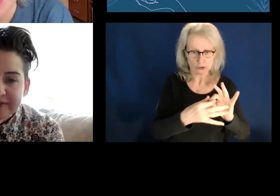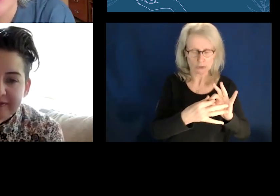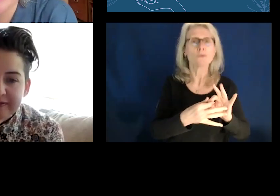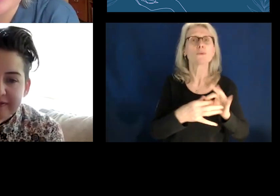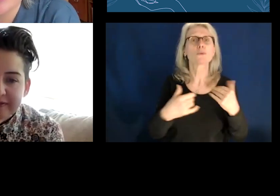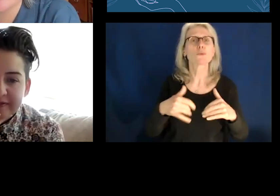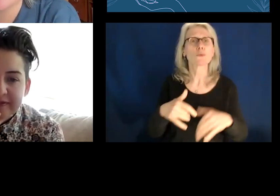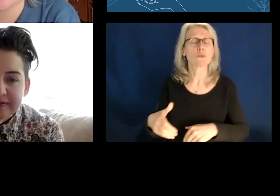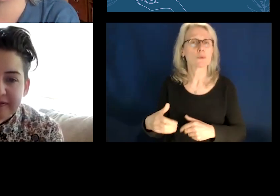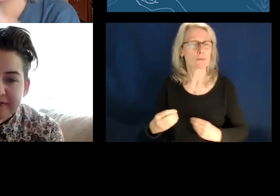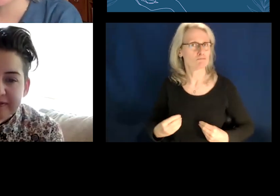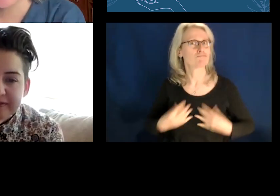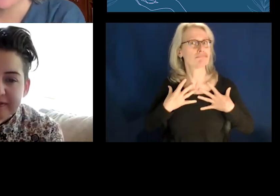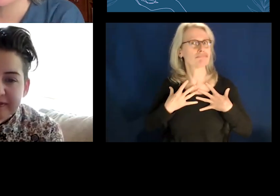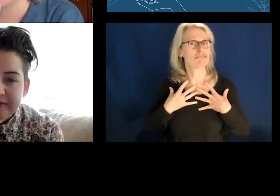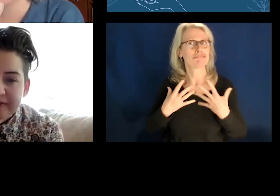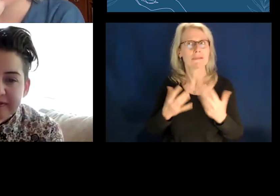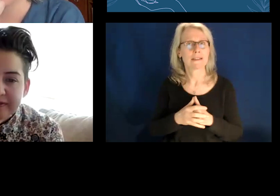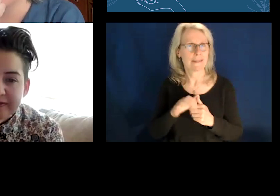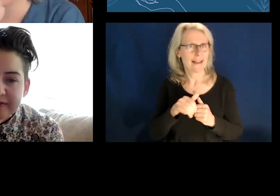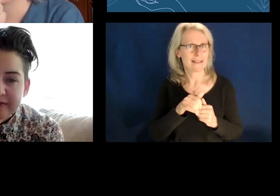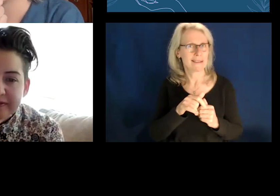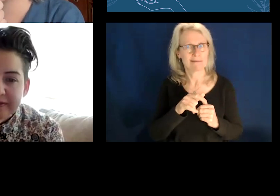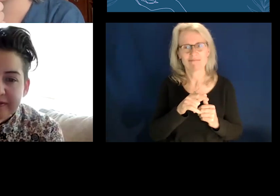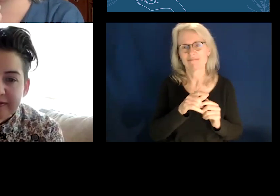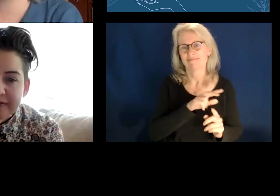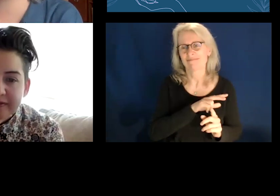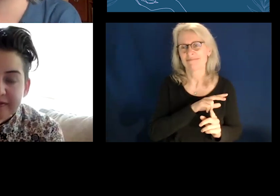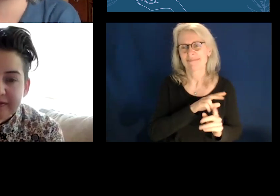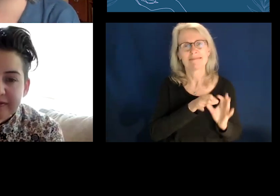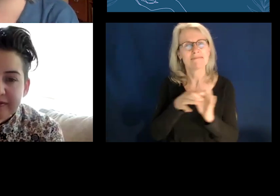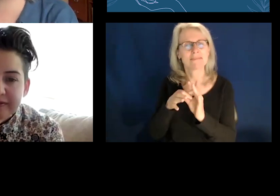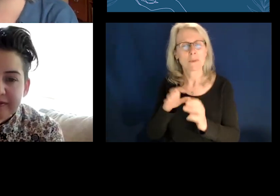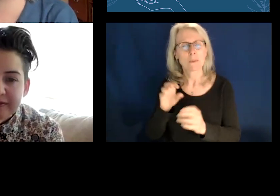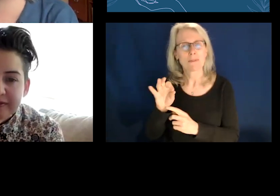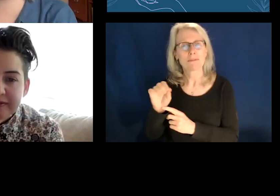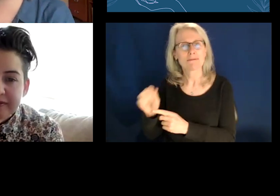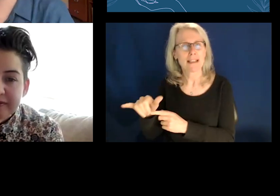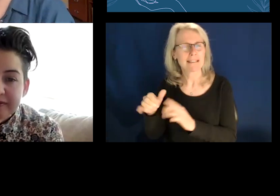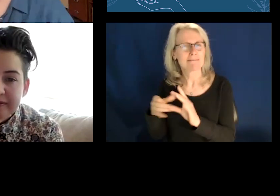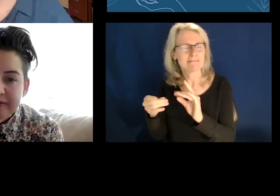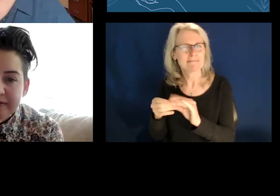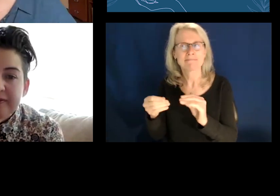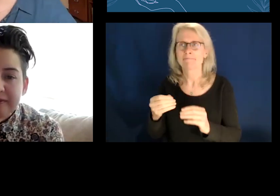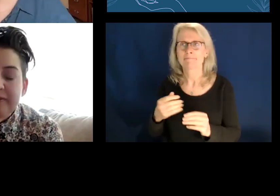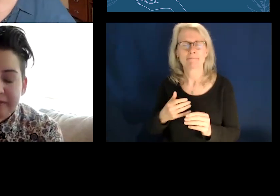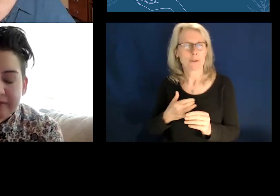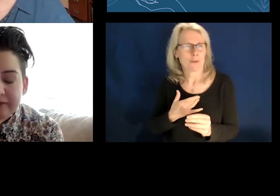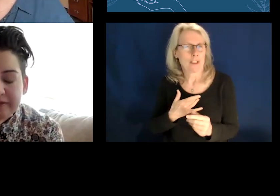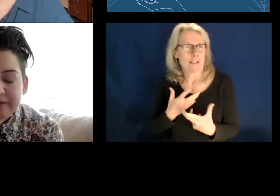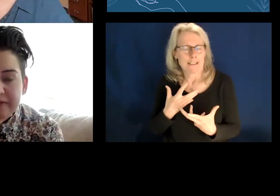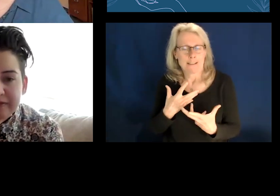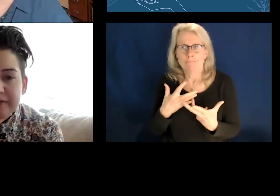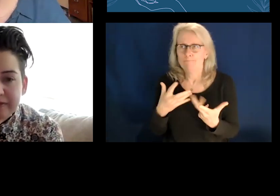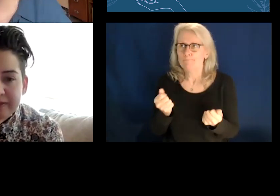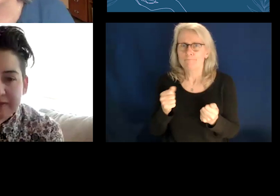powerful, amazing things. Kind of ties back to what Faye was saying about like this idea of also feeling belonging inside of a